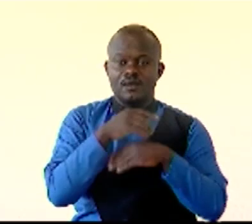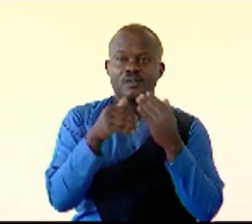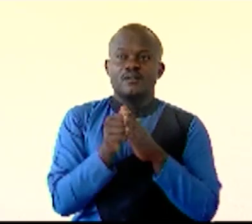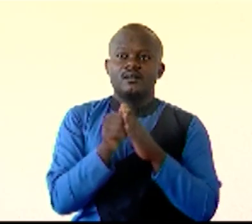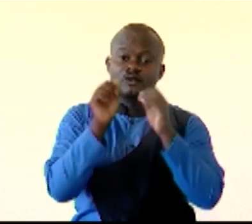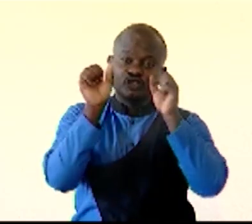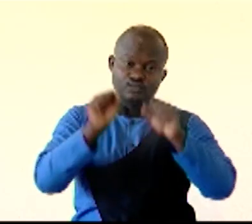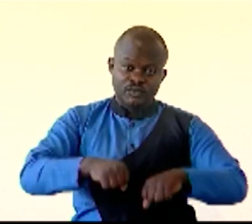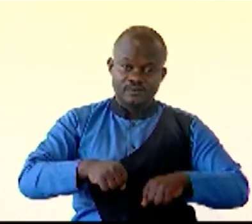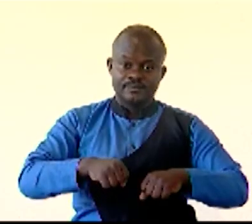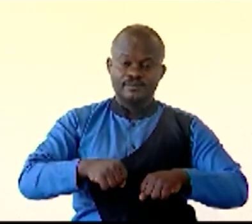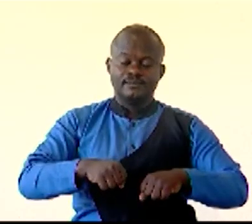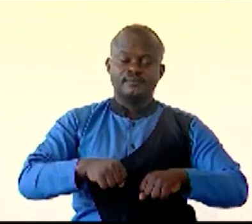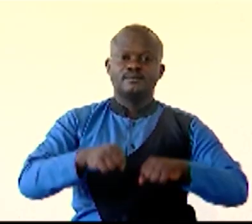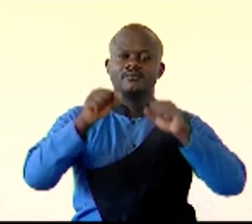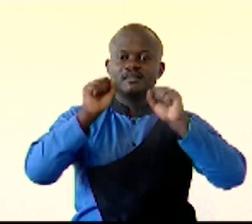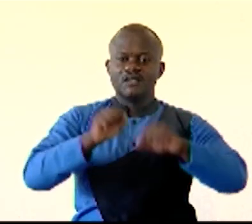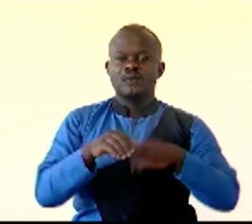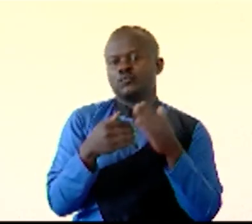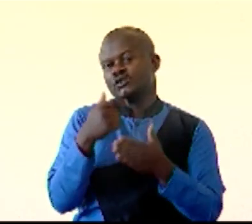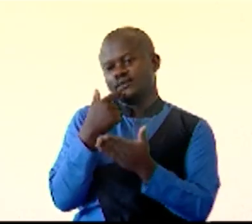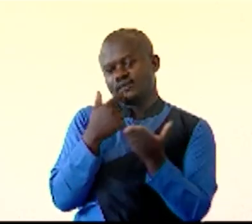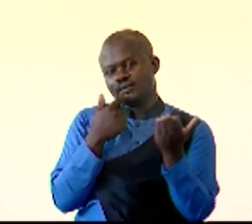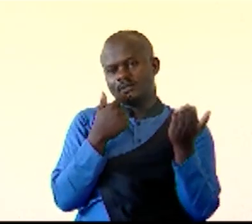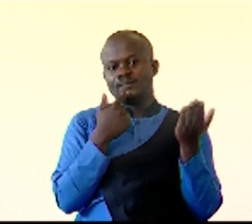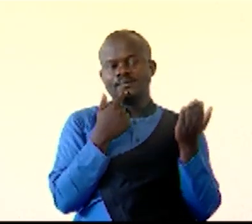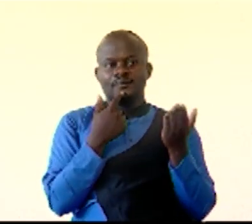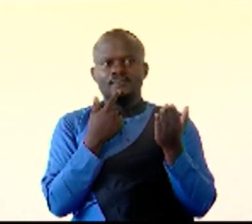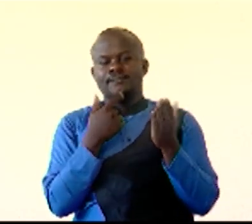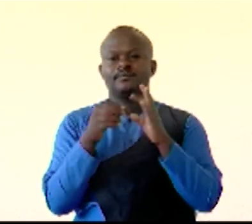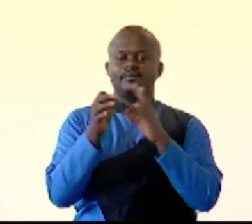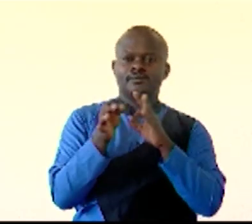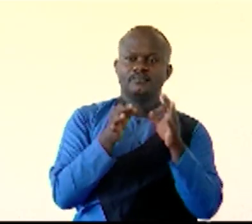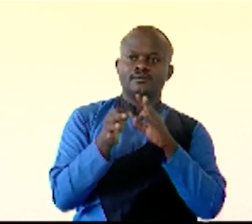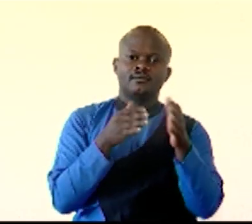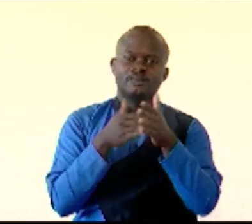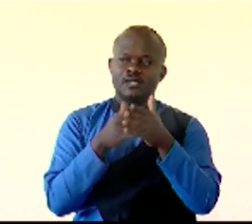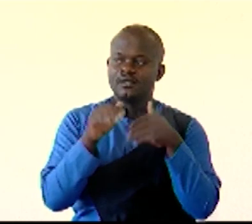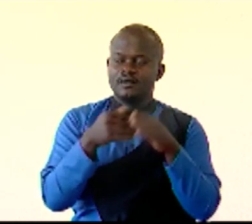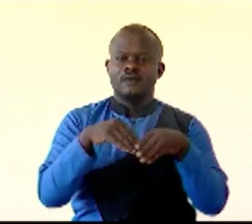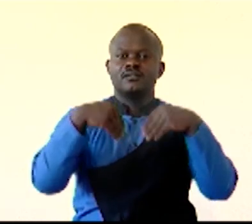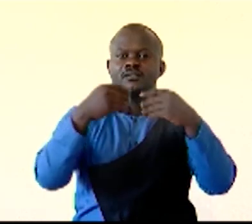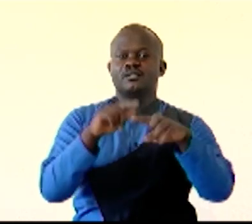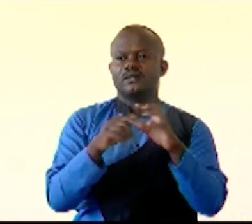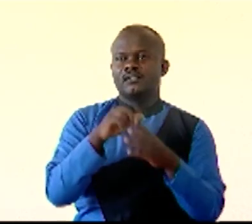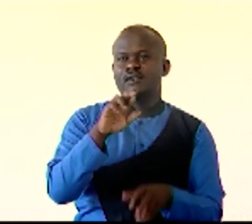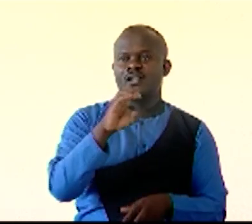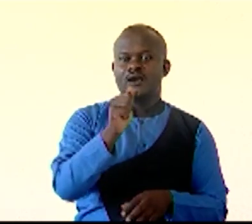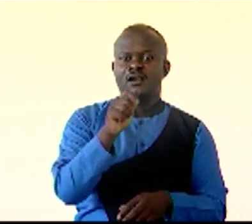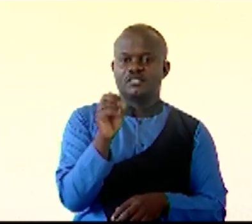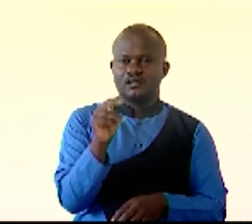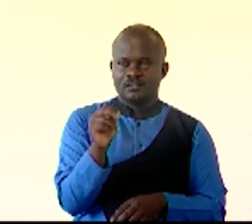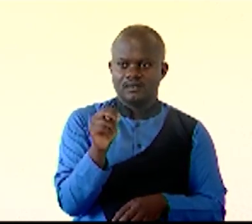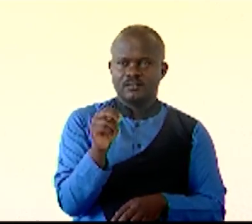be able to determine the limiting reactant in a given reaction.